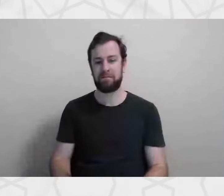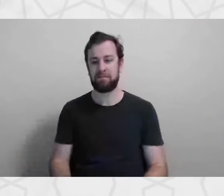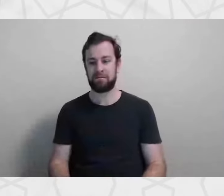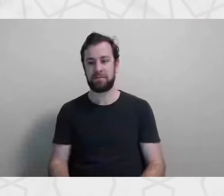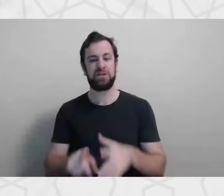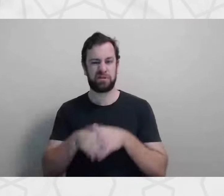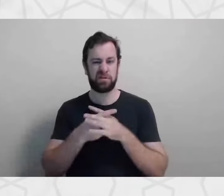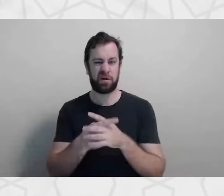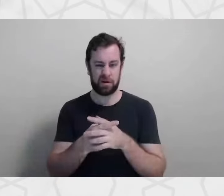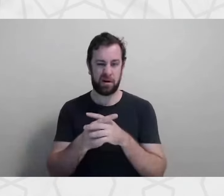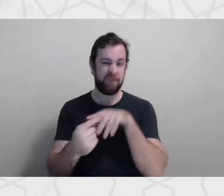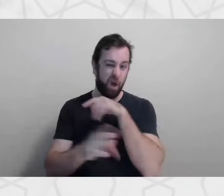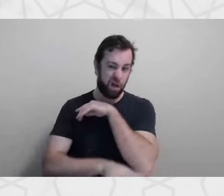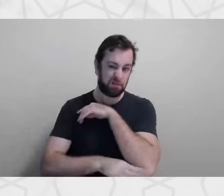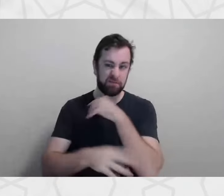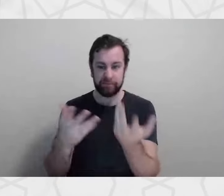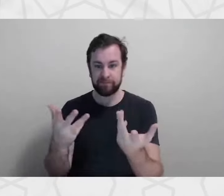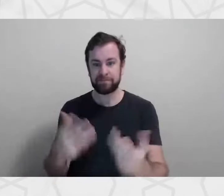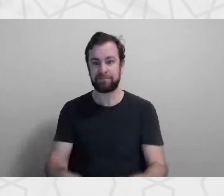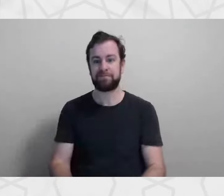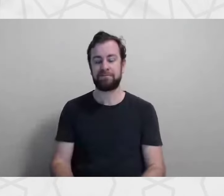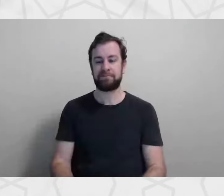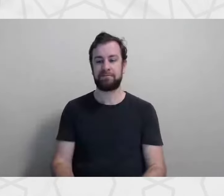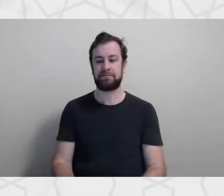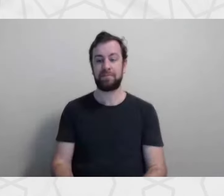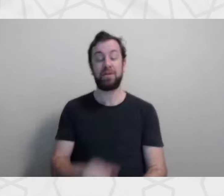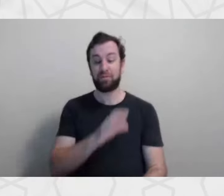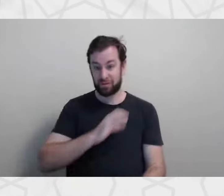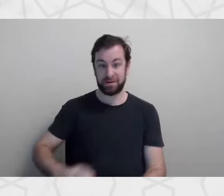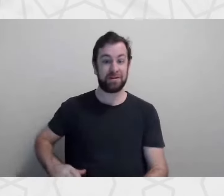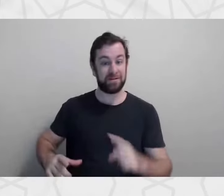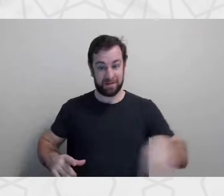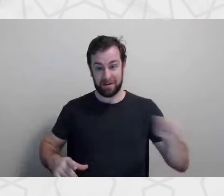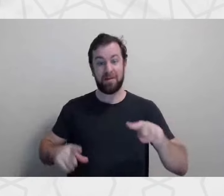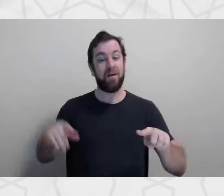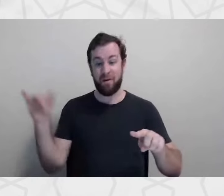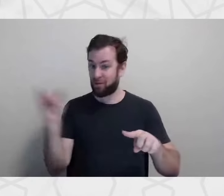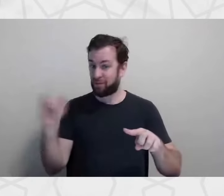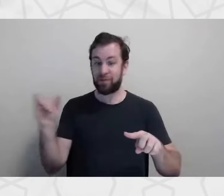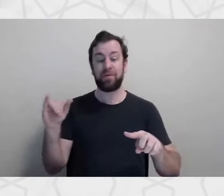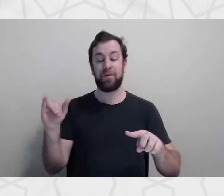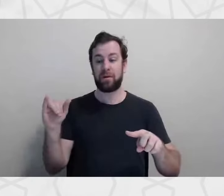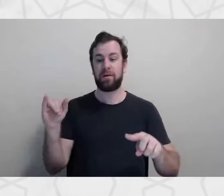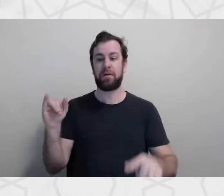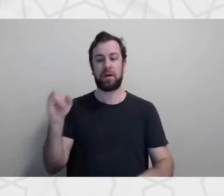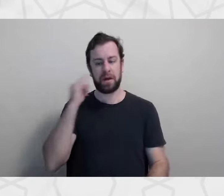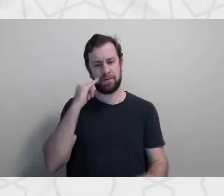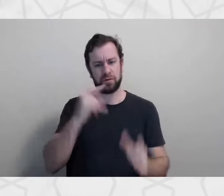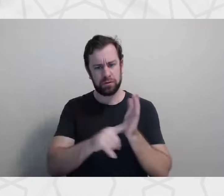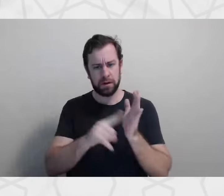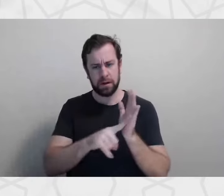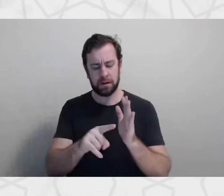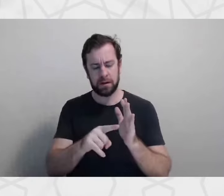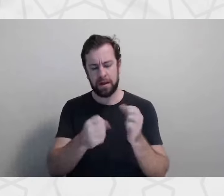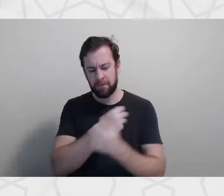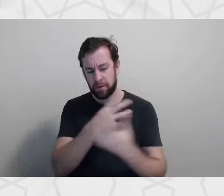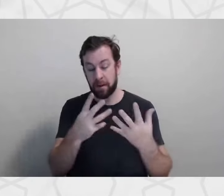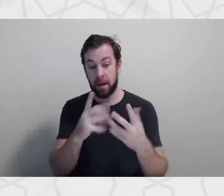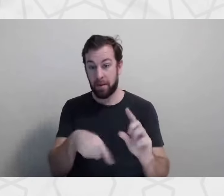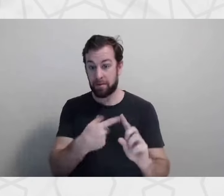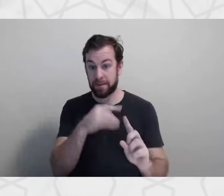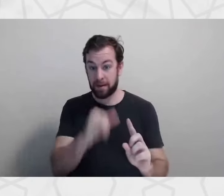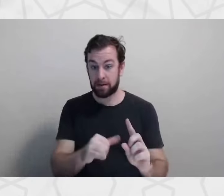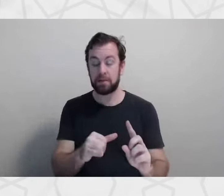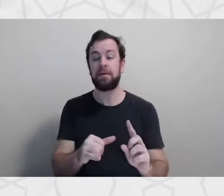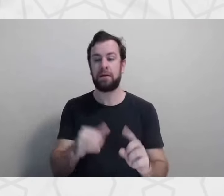beginning of the fall. And the Christians also, if you check them out closely,